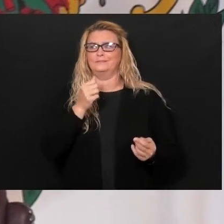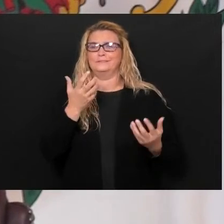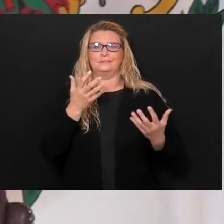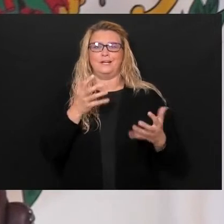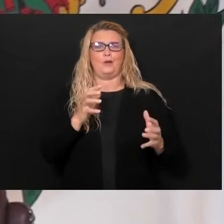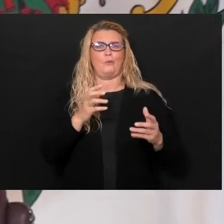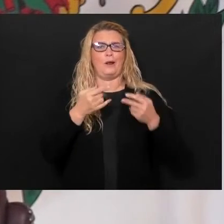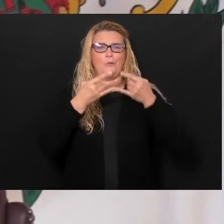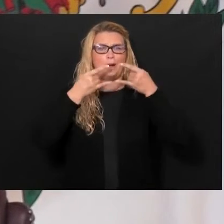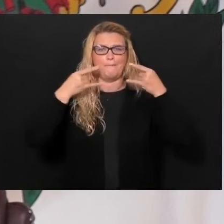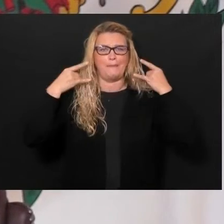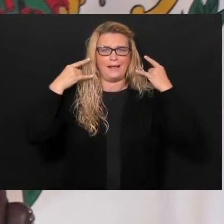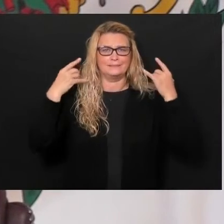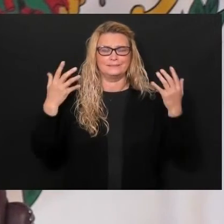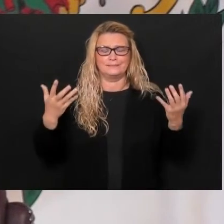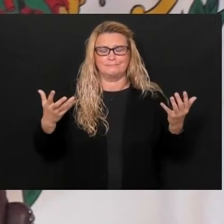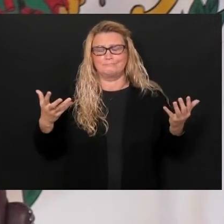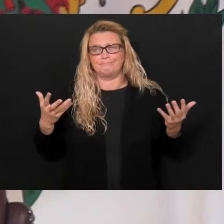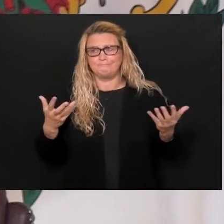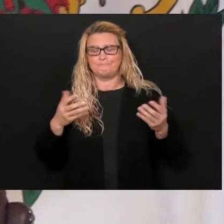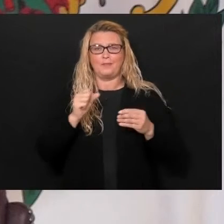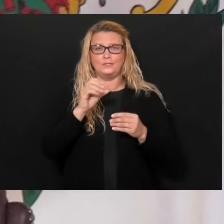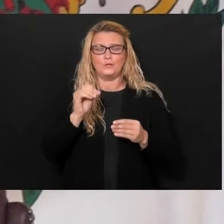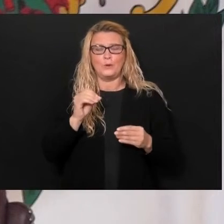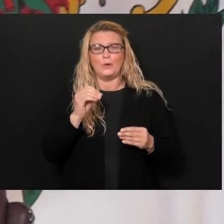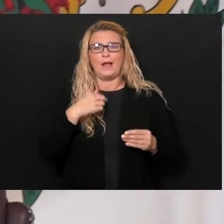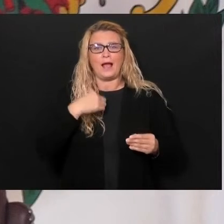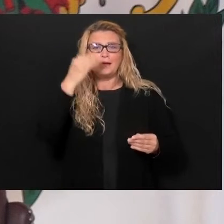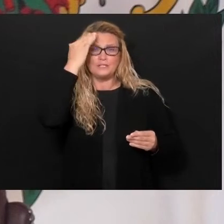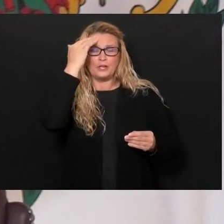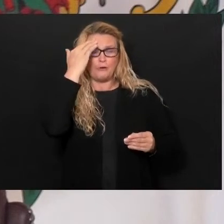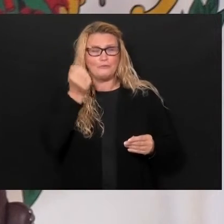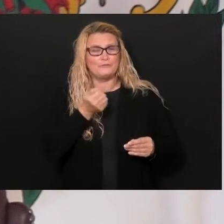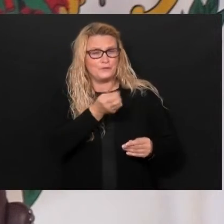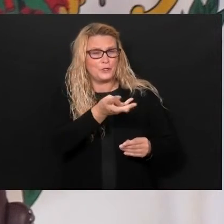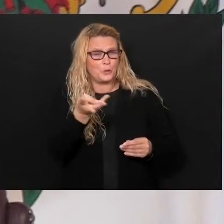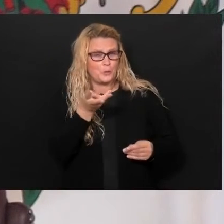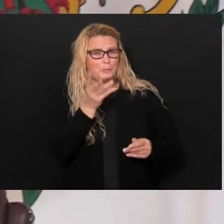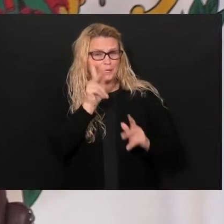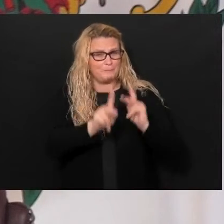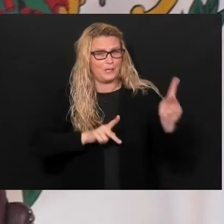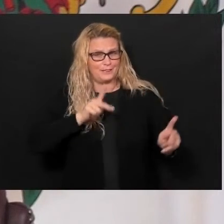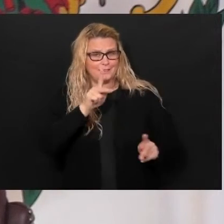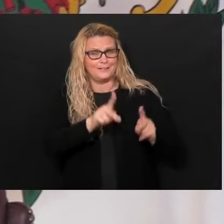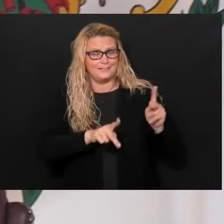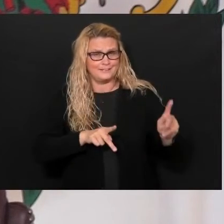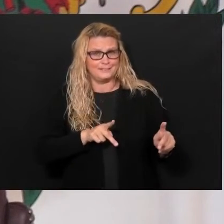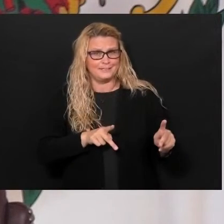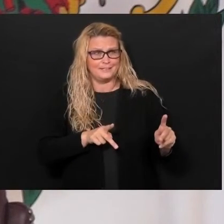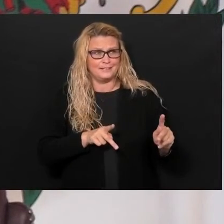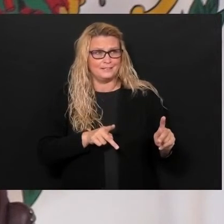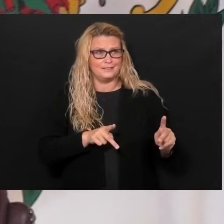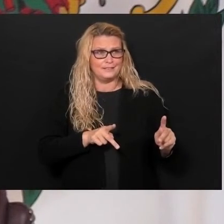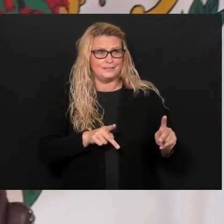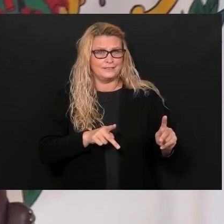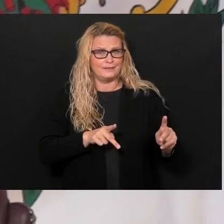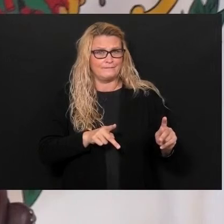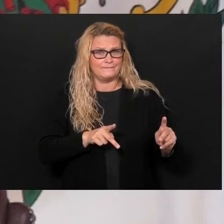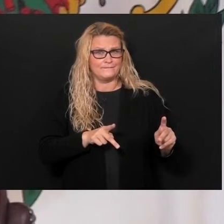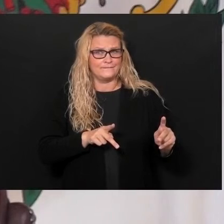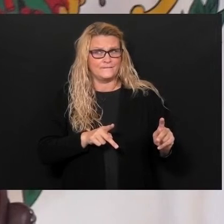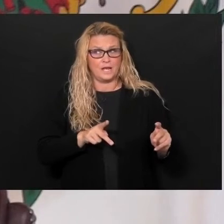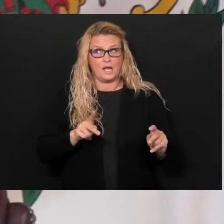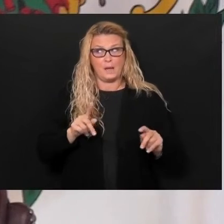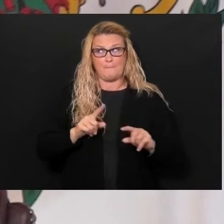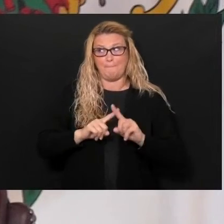wear a mask. But I know very few people, and nobody that I know that's in the